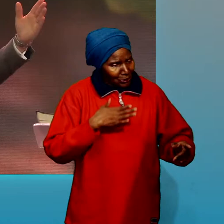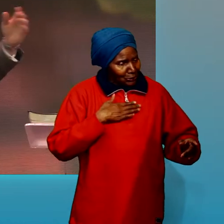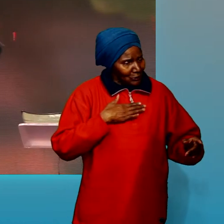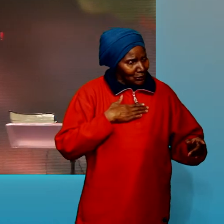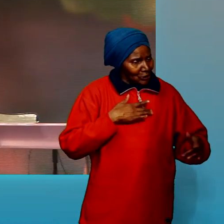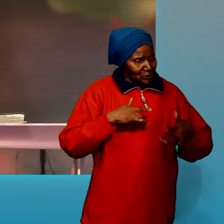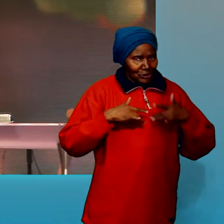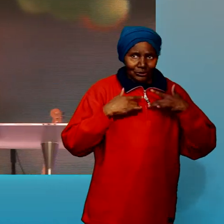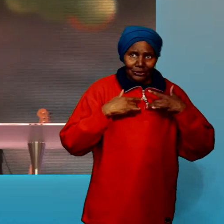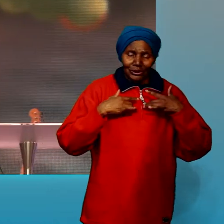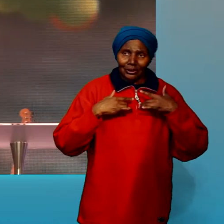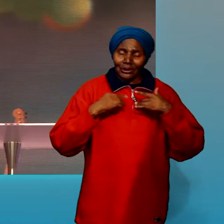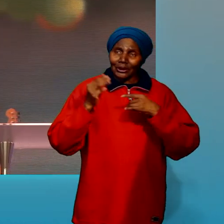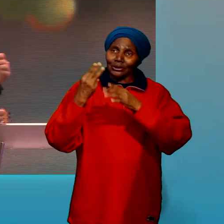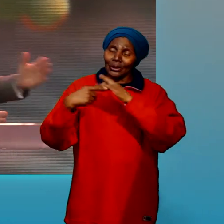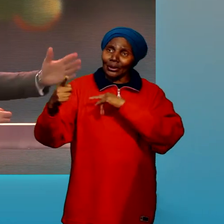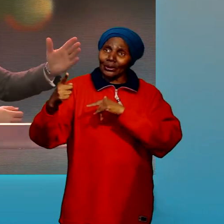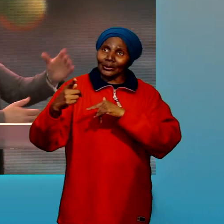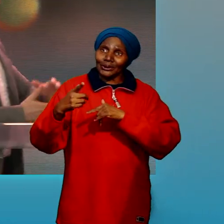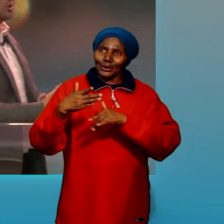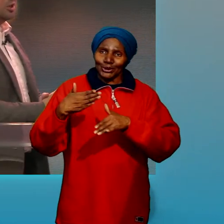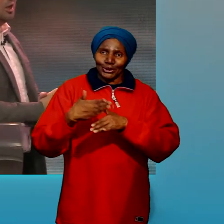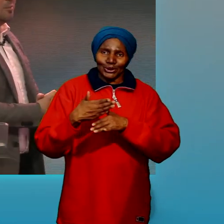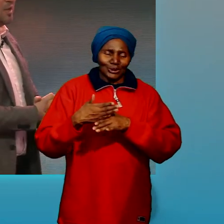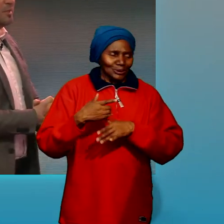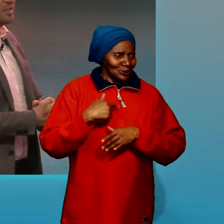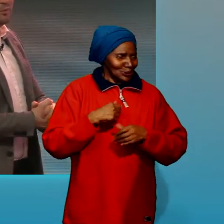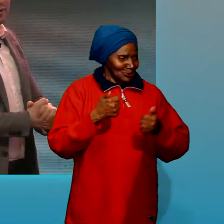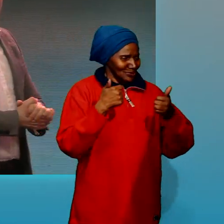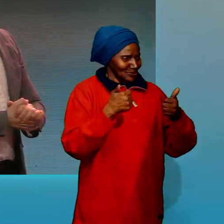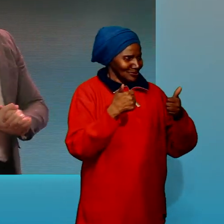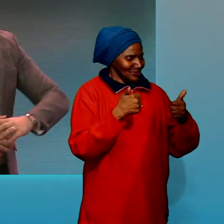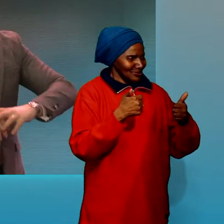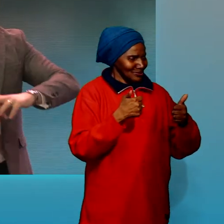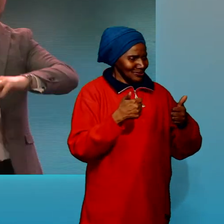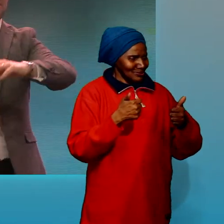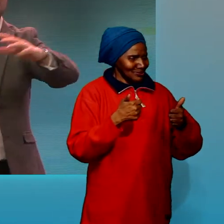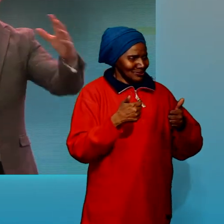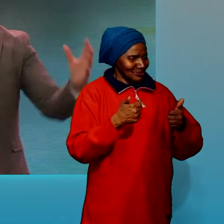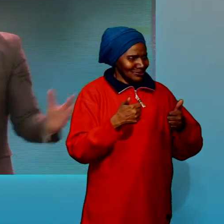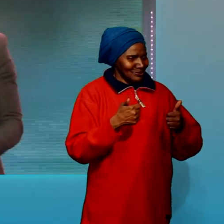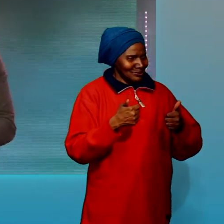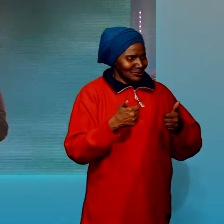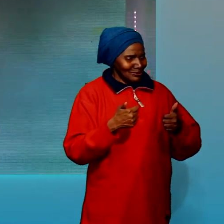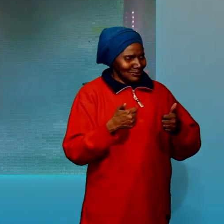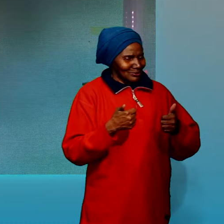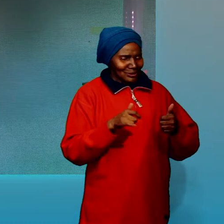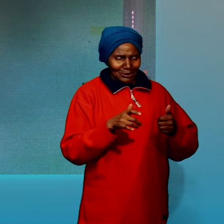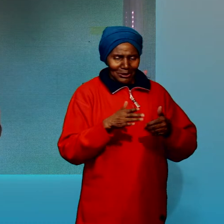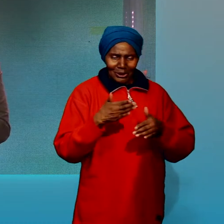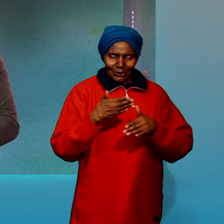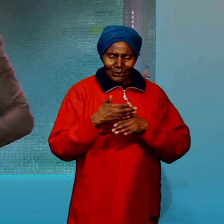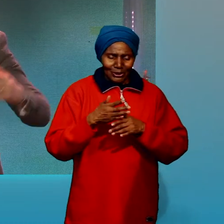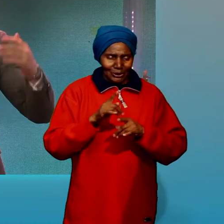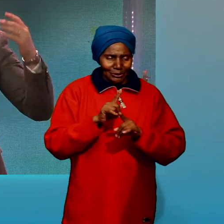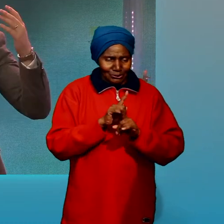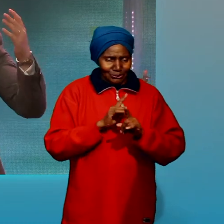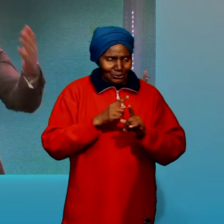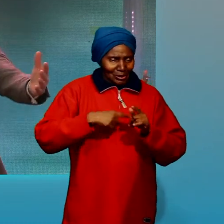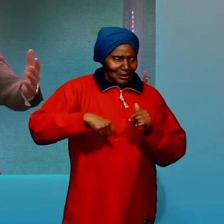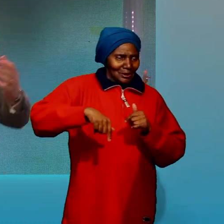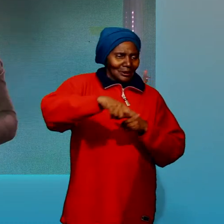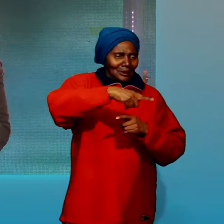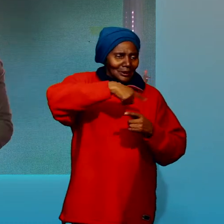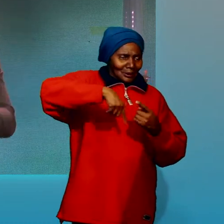Yes, maybe in your marketplace. Yes, your boss may be difficult. Yes, you may be surrounded in your workplace by atheists, and it may